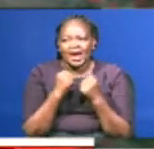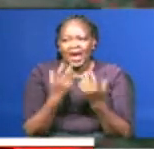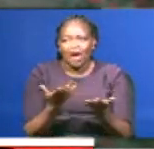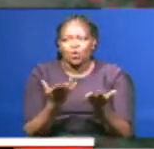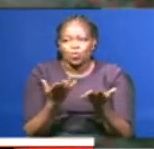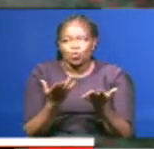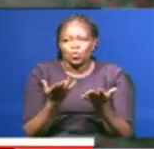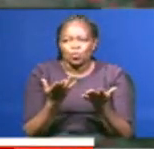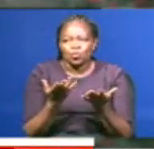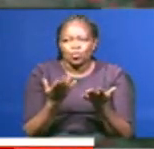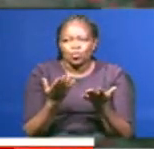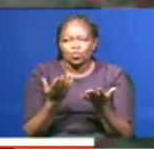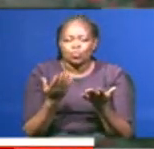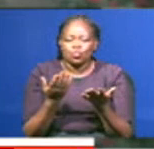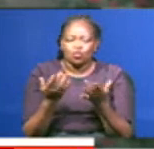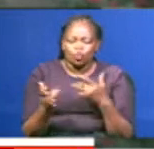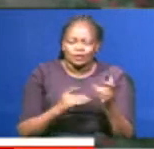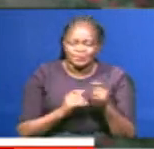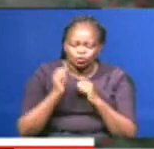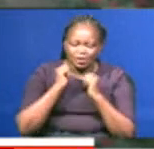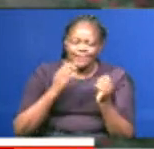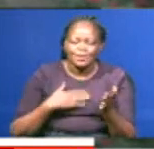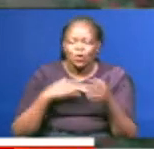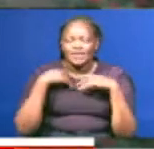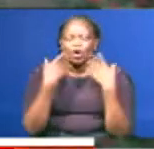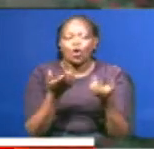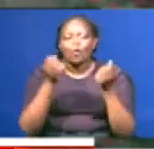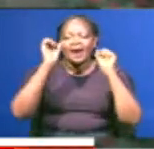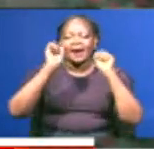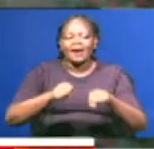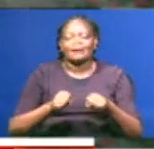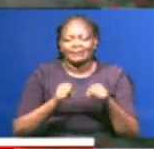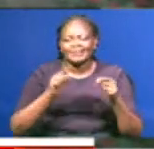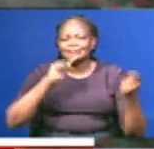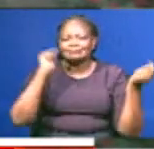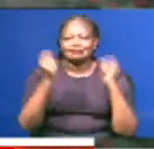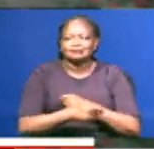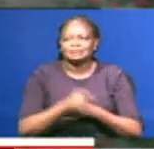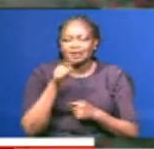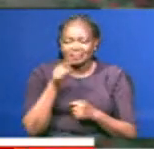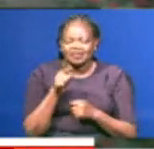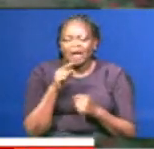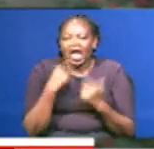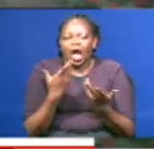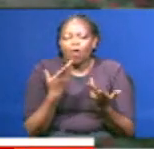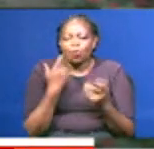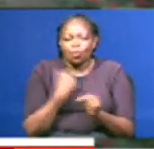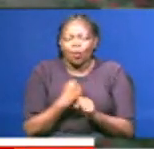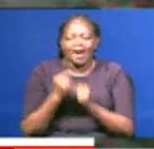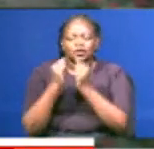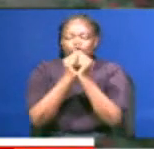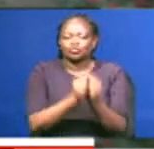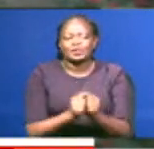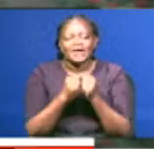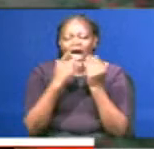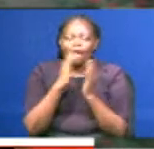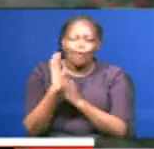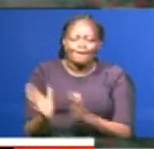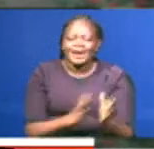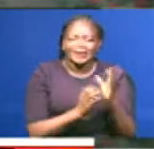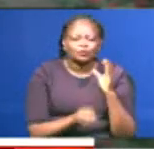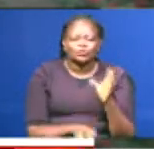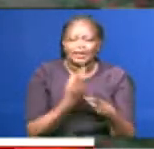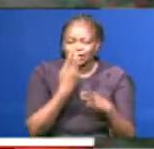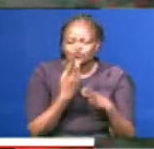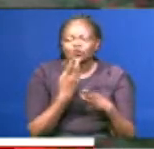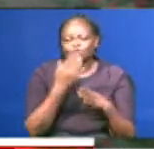our strategies on how we can change this. How do we work together? How do we organize production